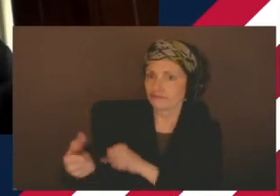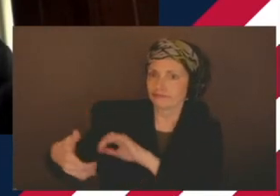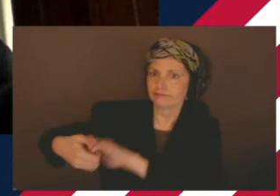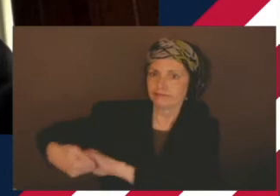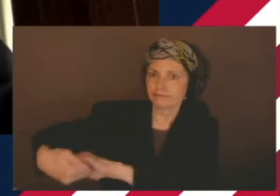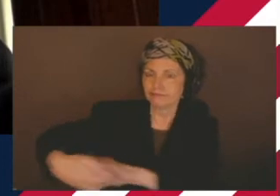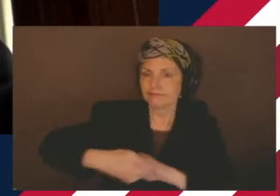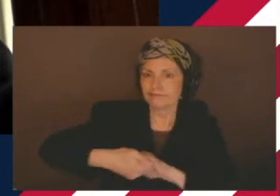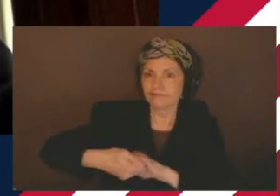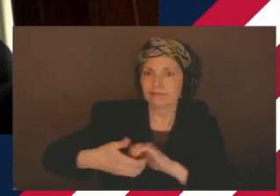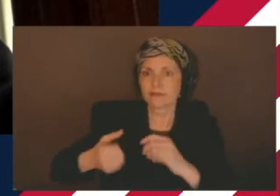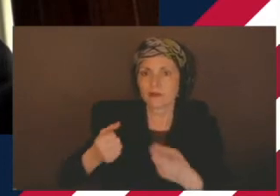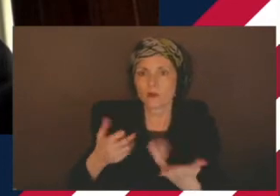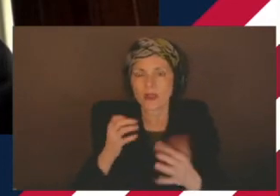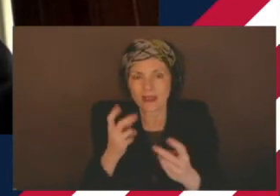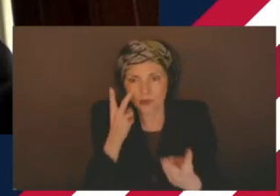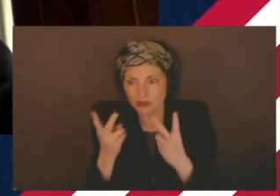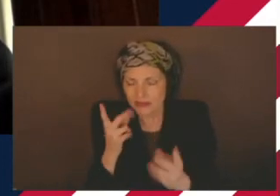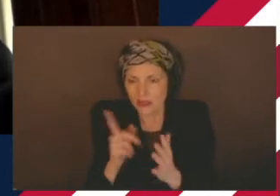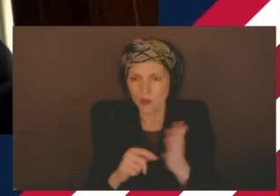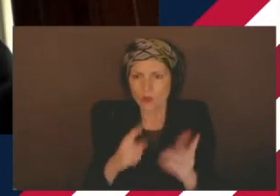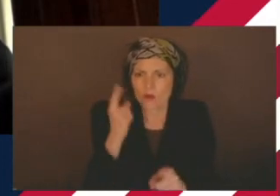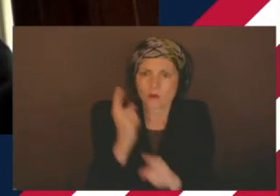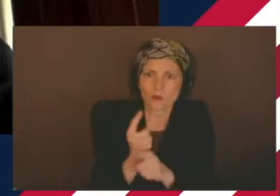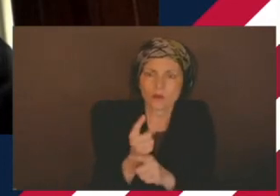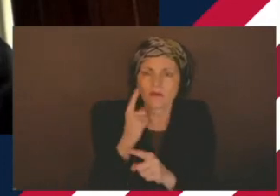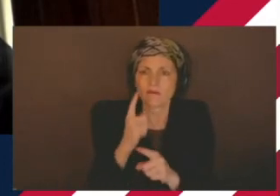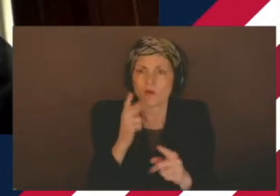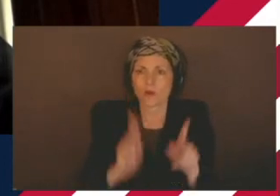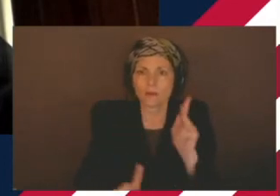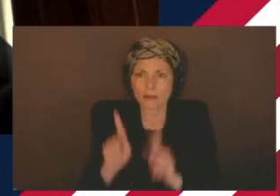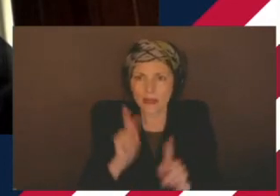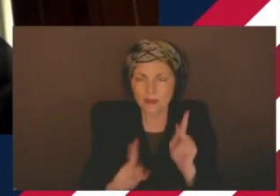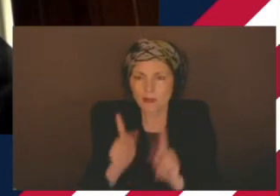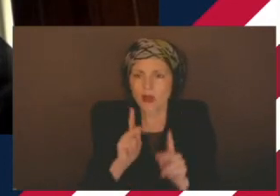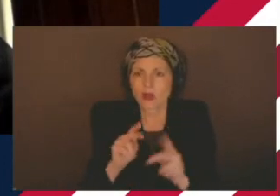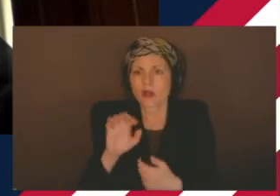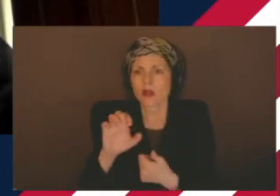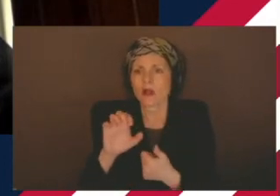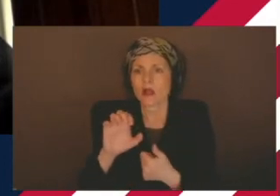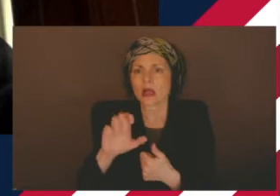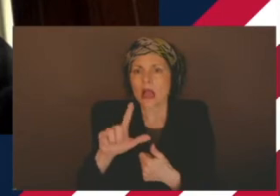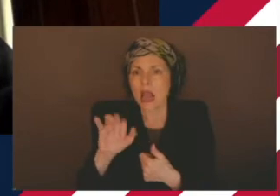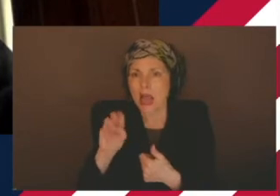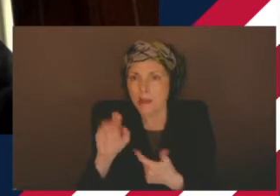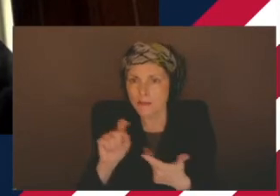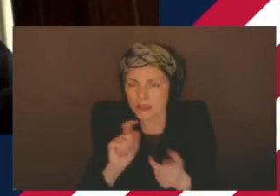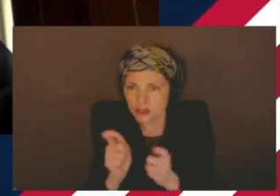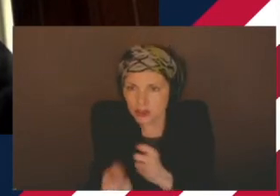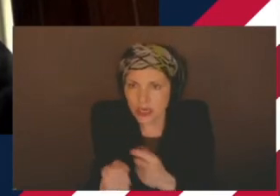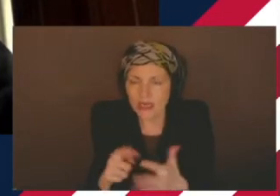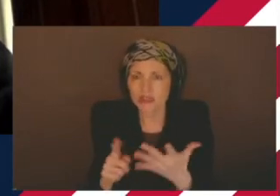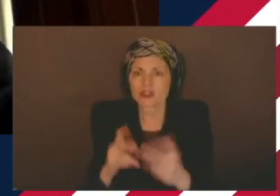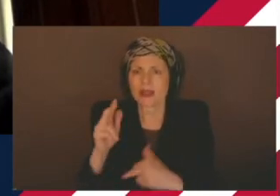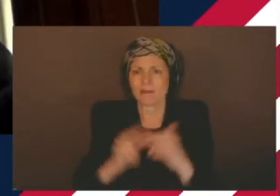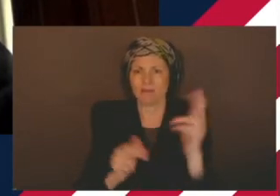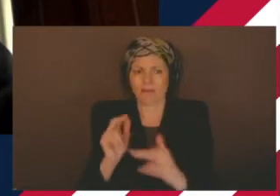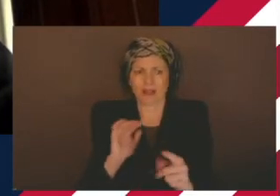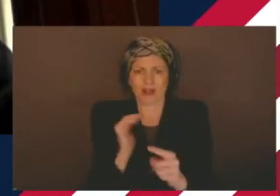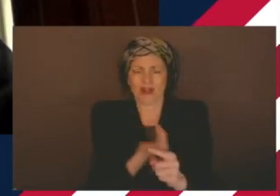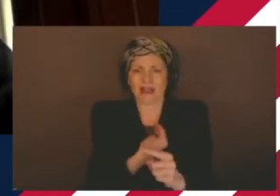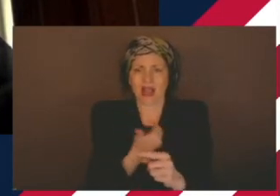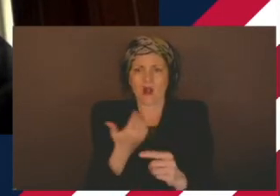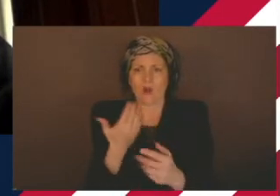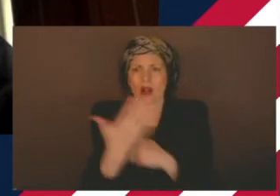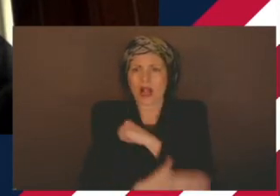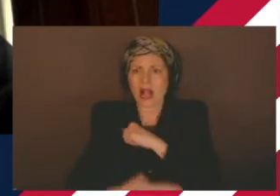addressing threats to human rights and dignity, combating climate change, and building a technological infrastructure that supports and enables democracy. The